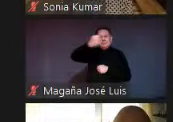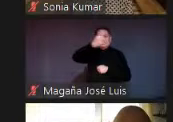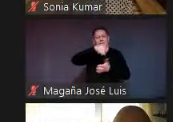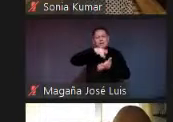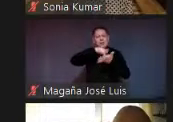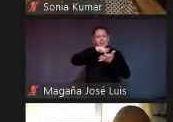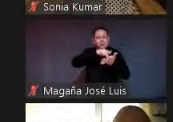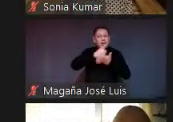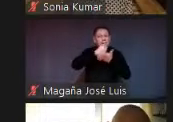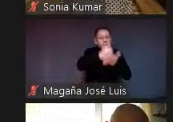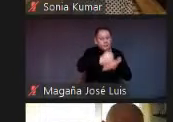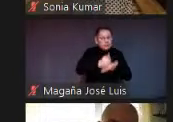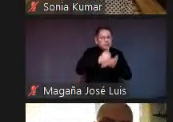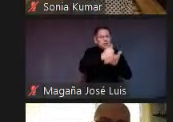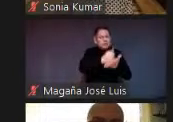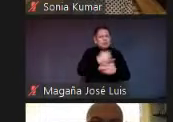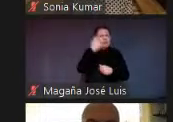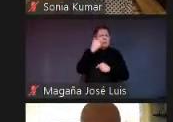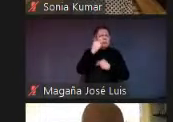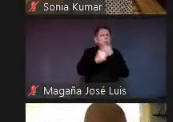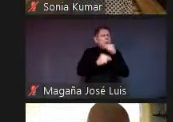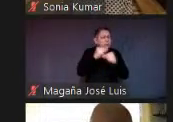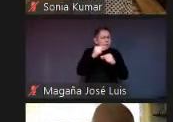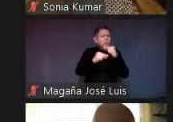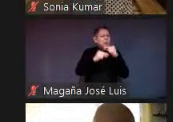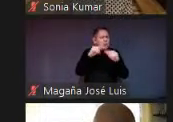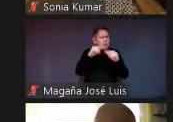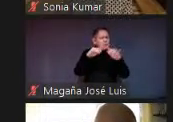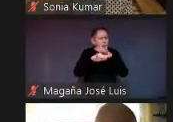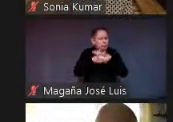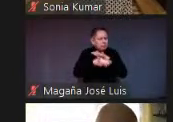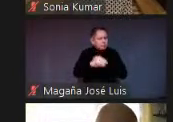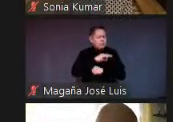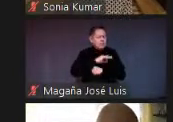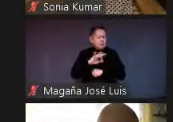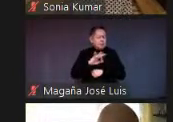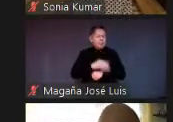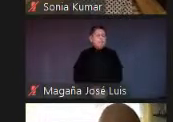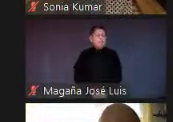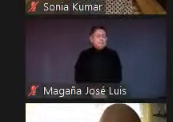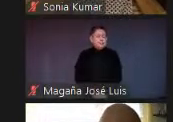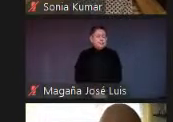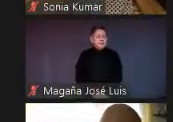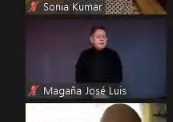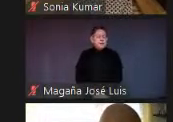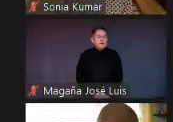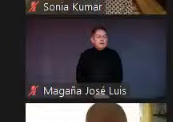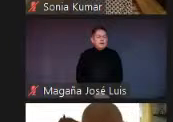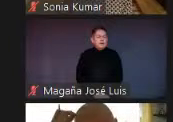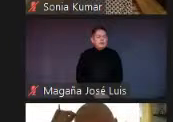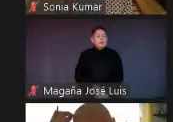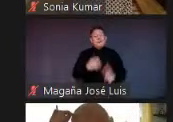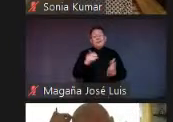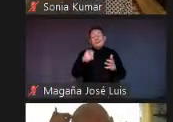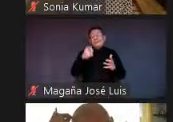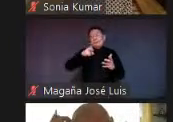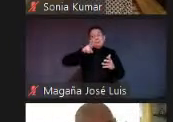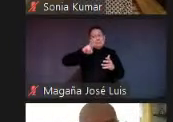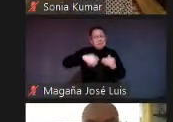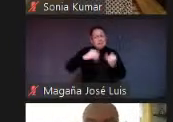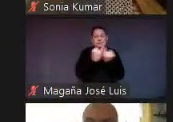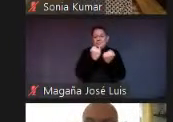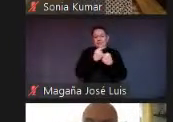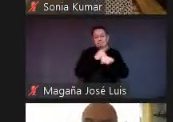meaningful work-based assessments, which I'll visit again in a second. And in the context of COVID, how can we make sure that we